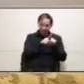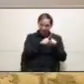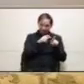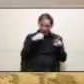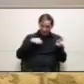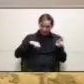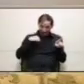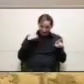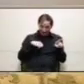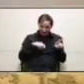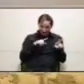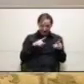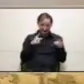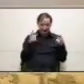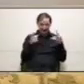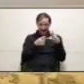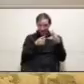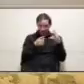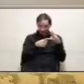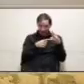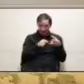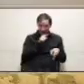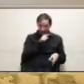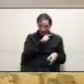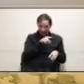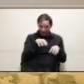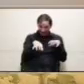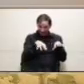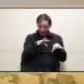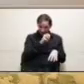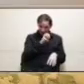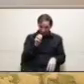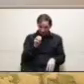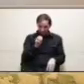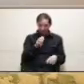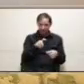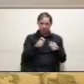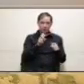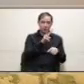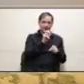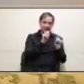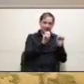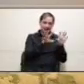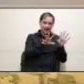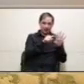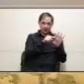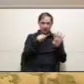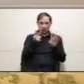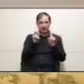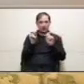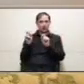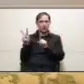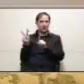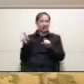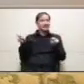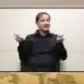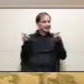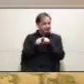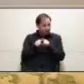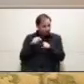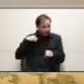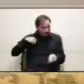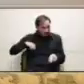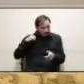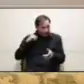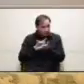MM. Third question, between 2010 and 2012 in his position in the same municipality,